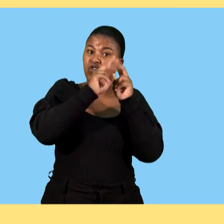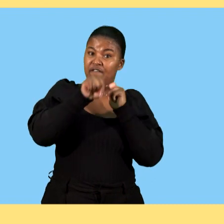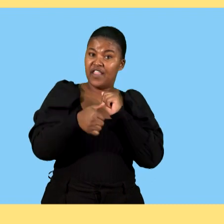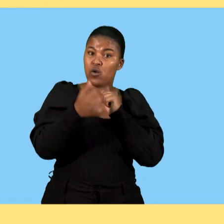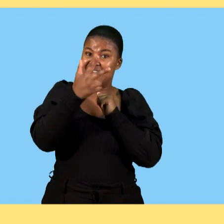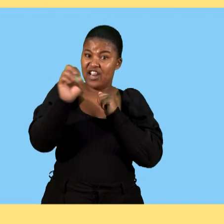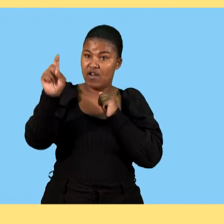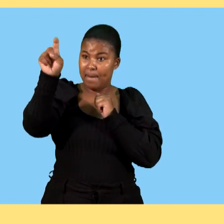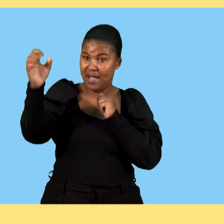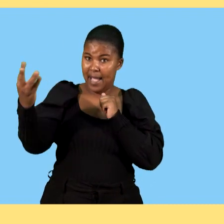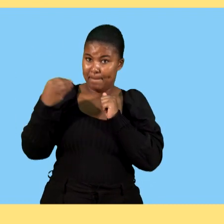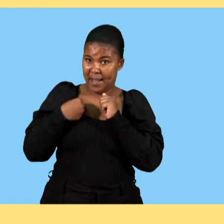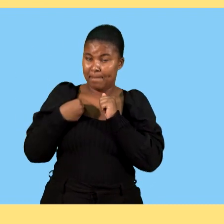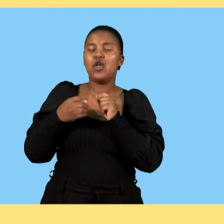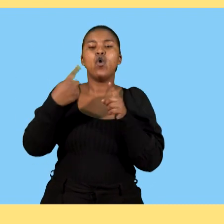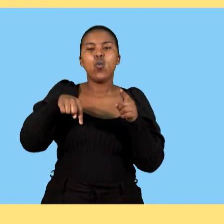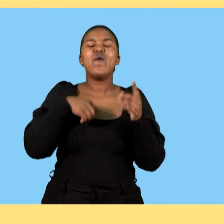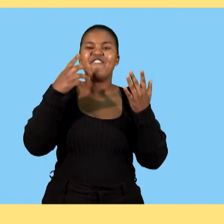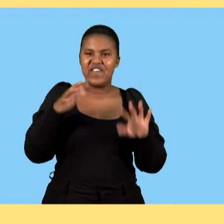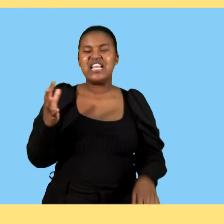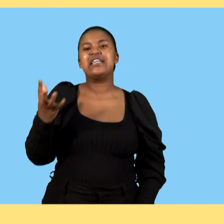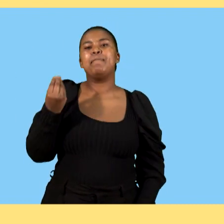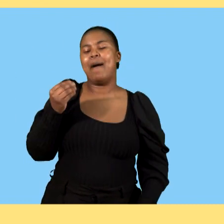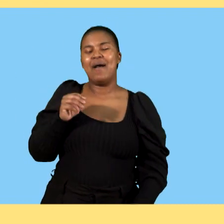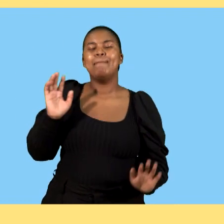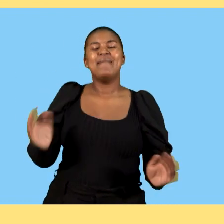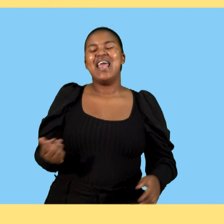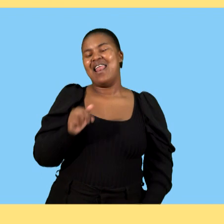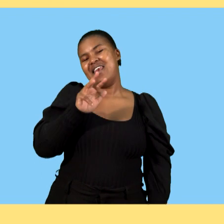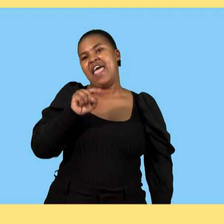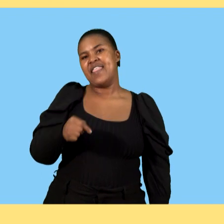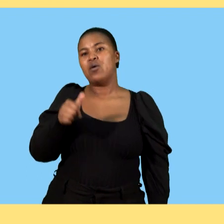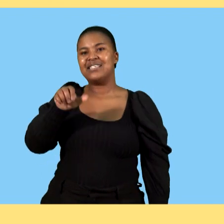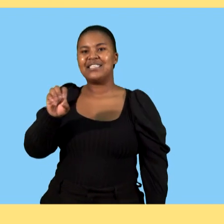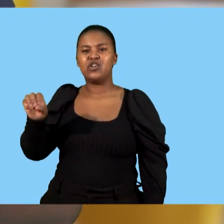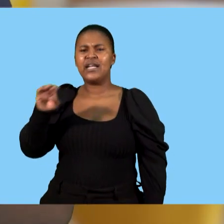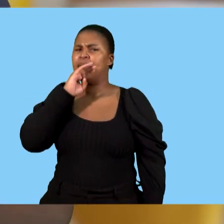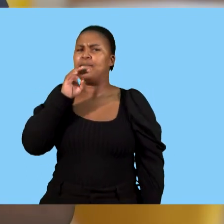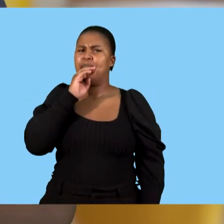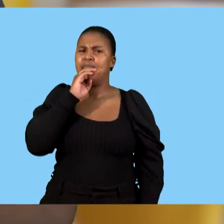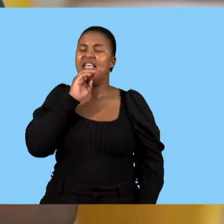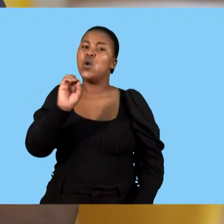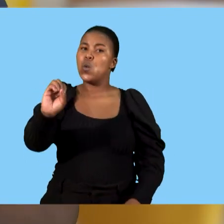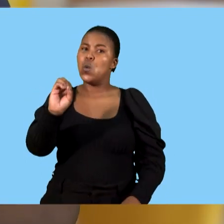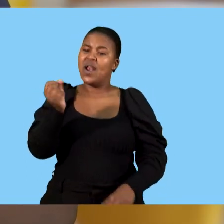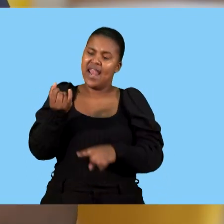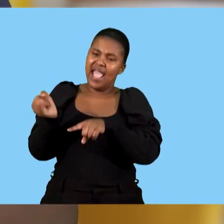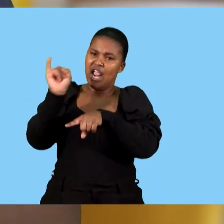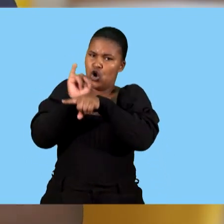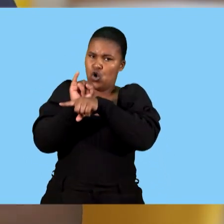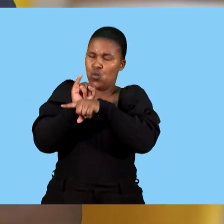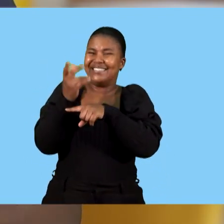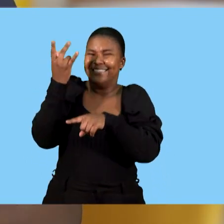to receive, we have received only 9,600. That means there is interest that is